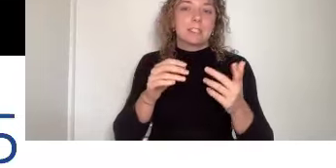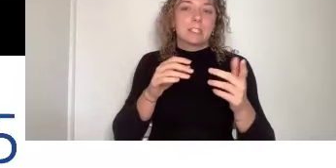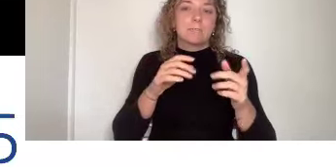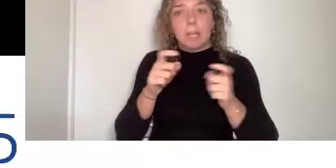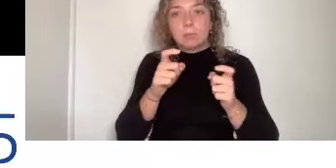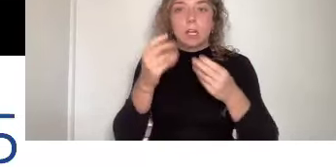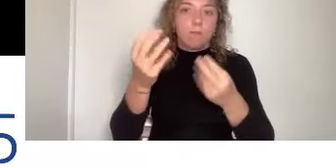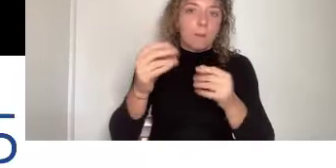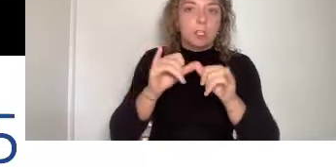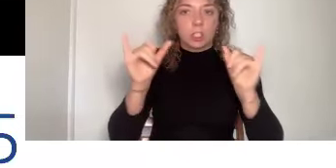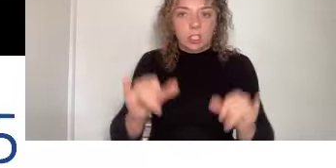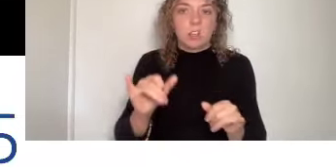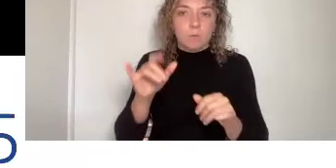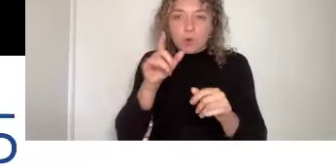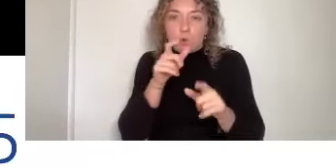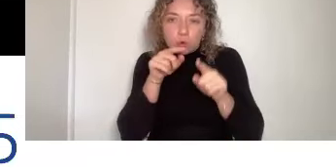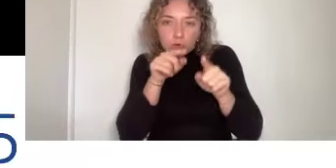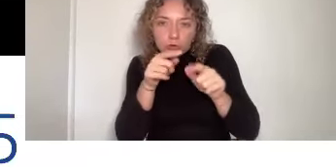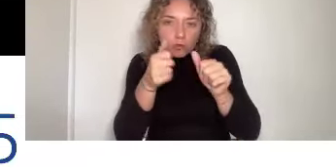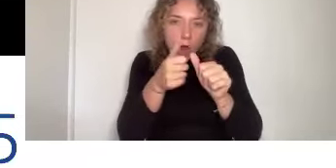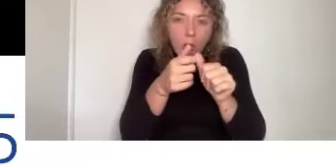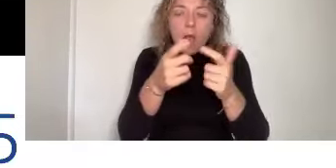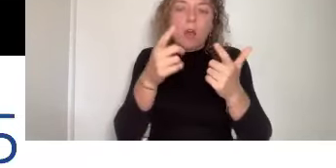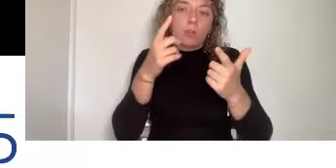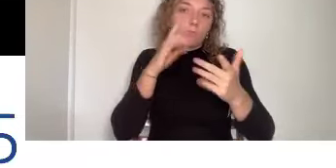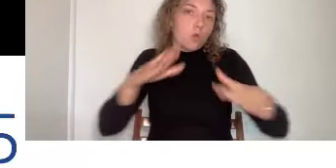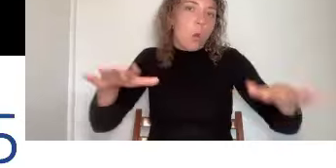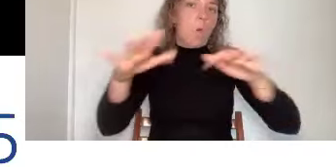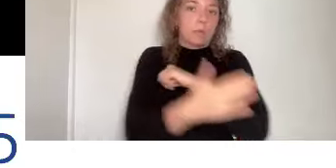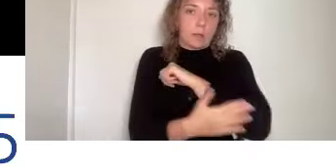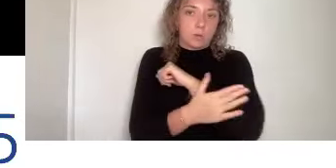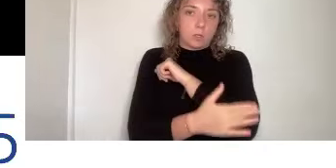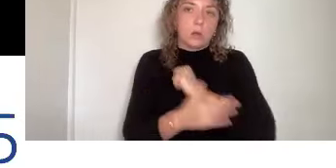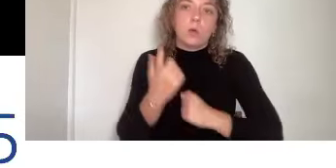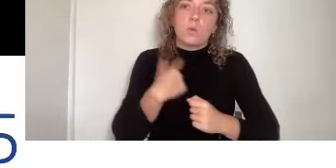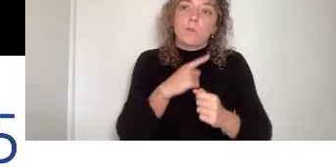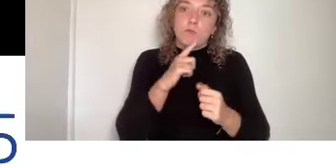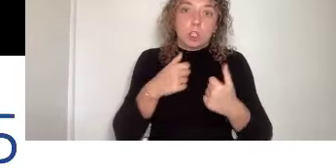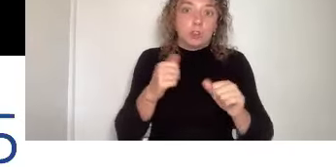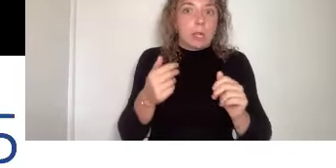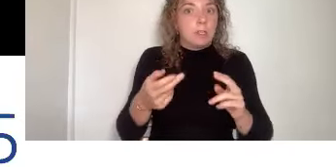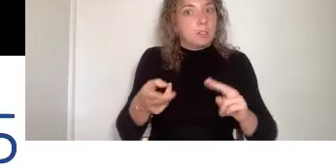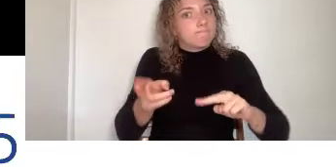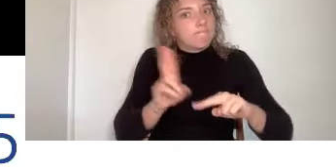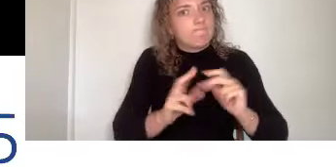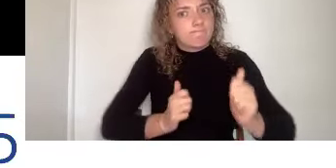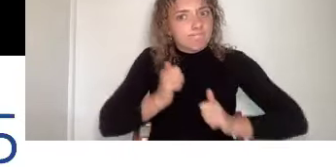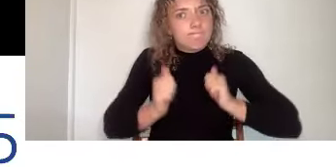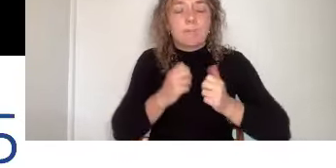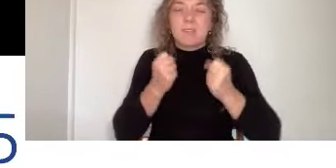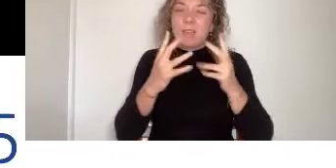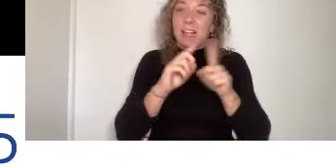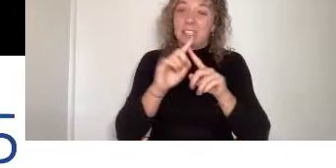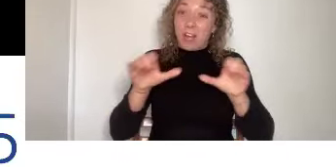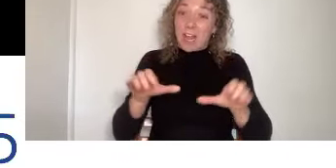tracking countywide. So we have really, again, tried to increase. And so we have done a lot of different activities,